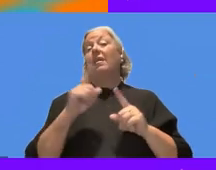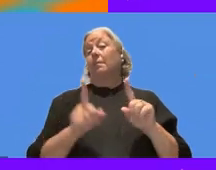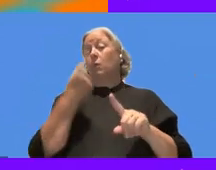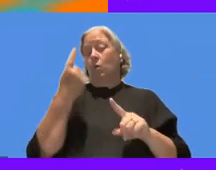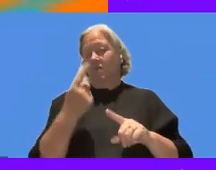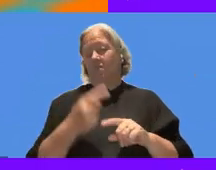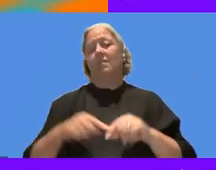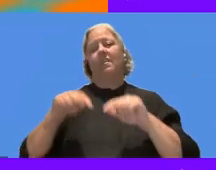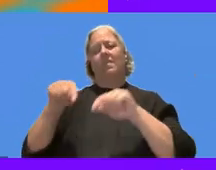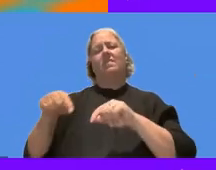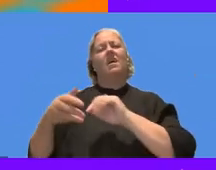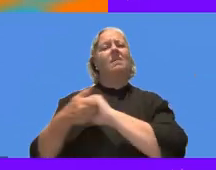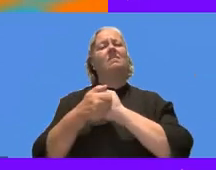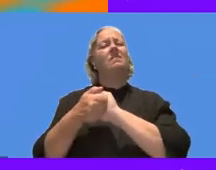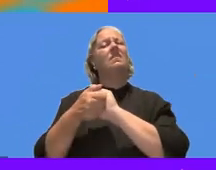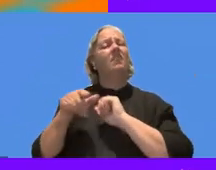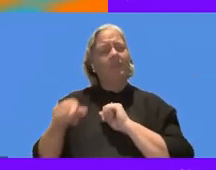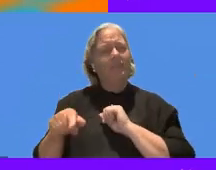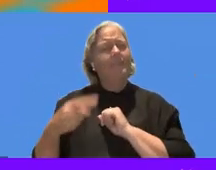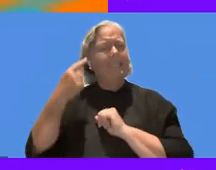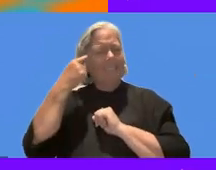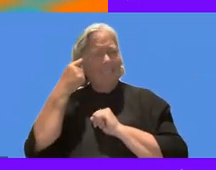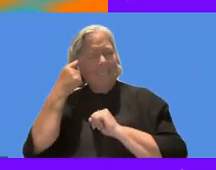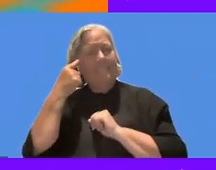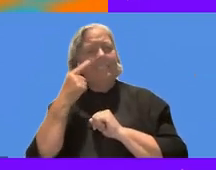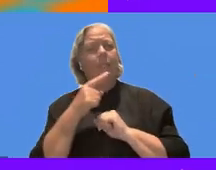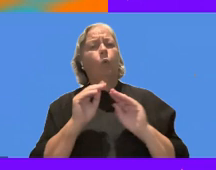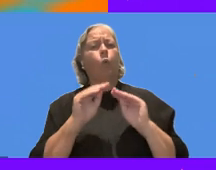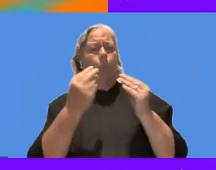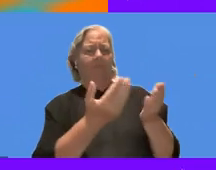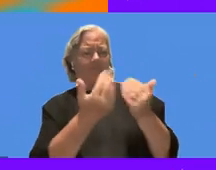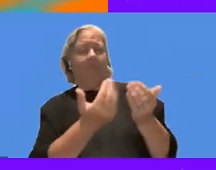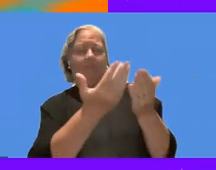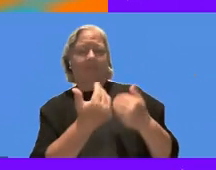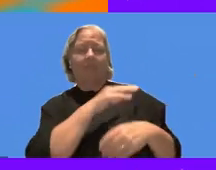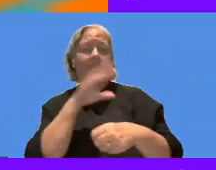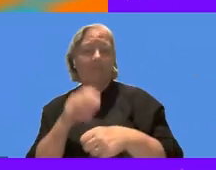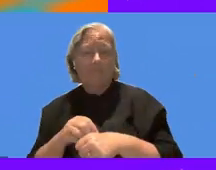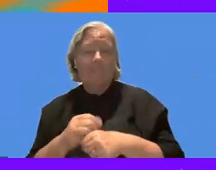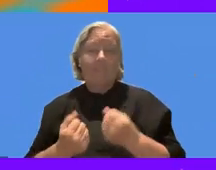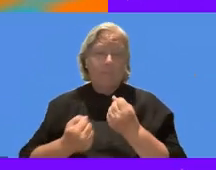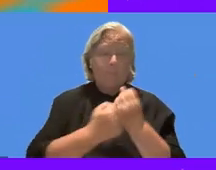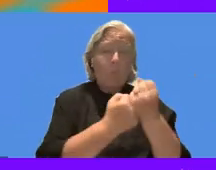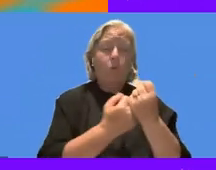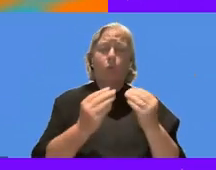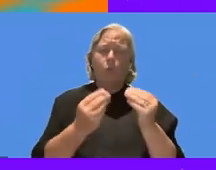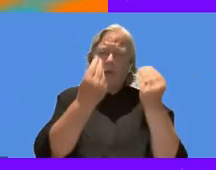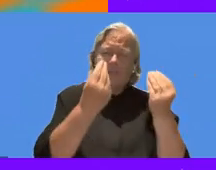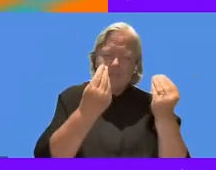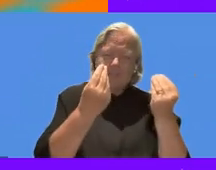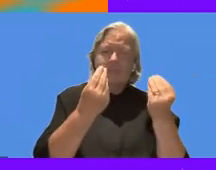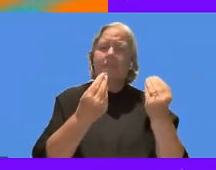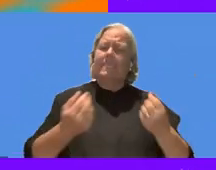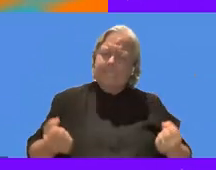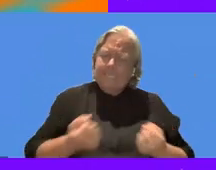an example of meaningful adolescent and youth engagement, one which supported young people in their endeavor to act, inspire, and